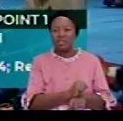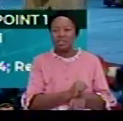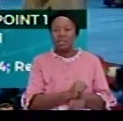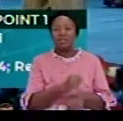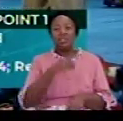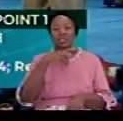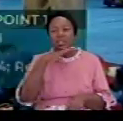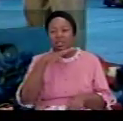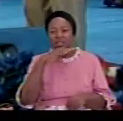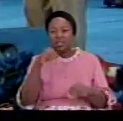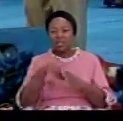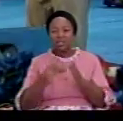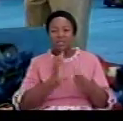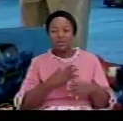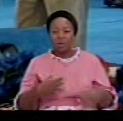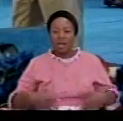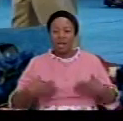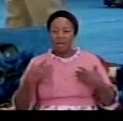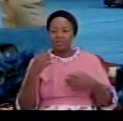Abomination in our lifestyle.